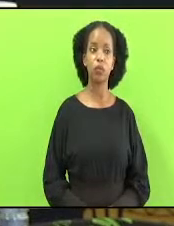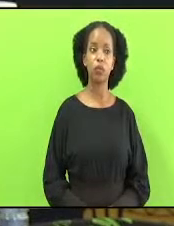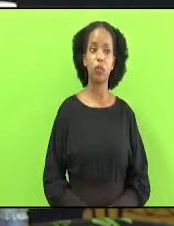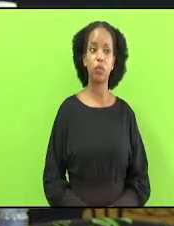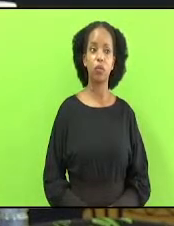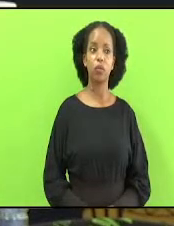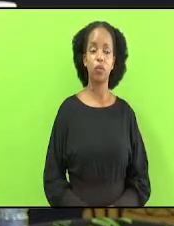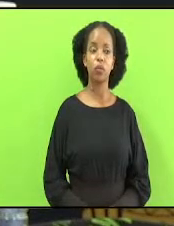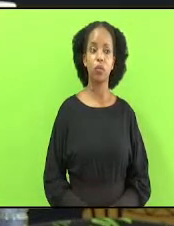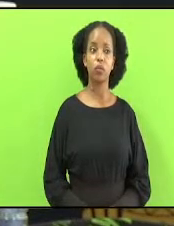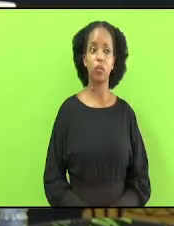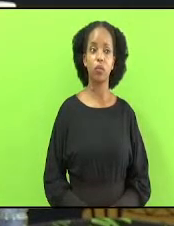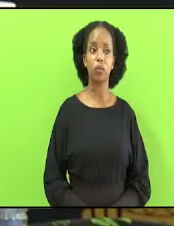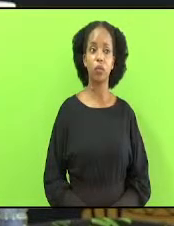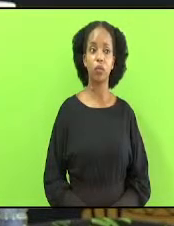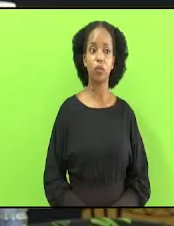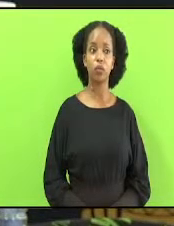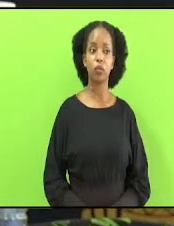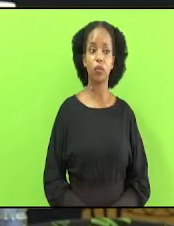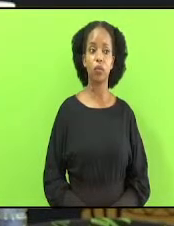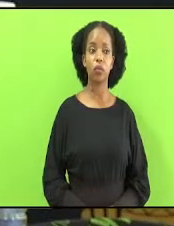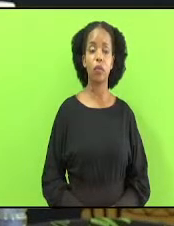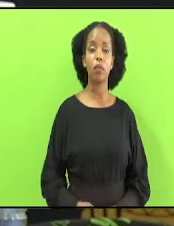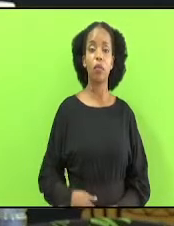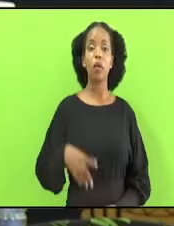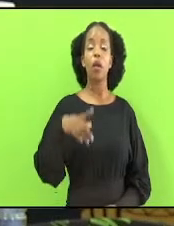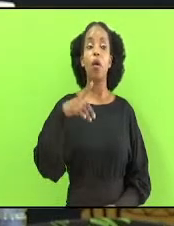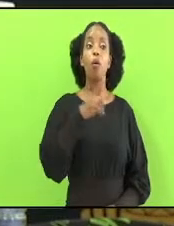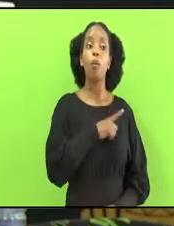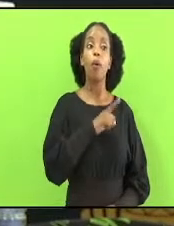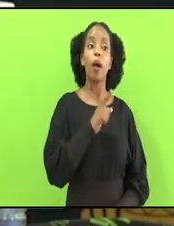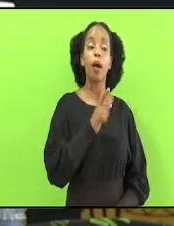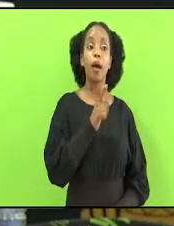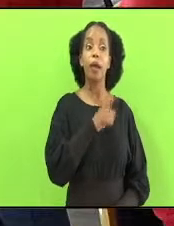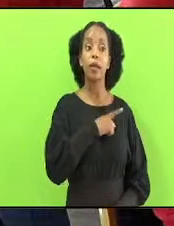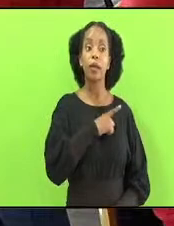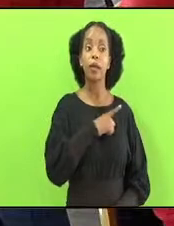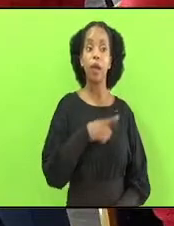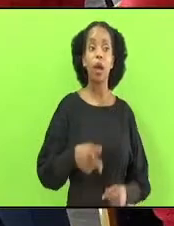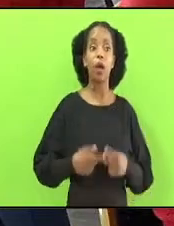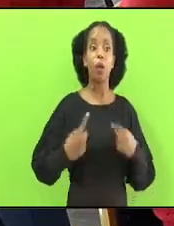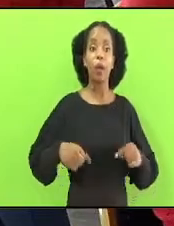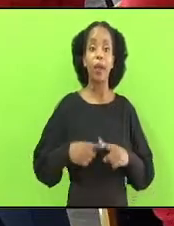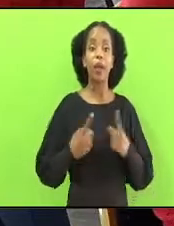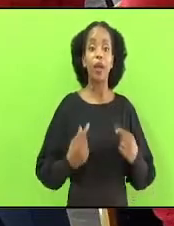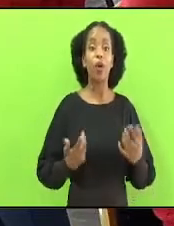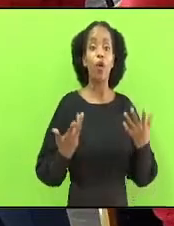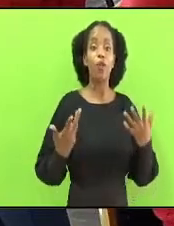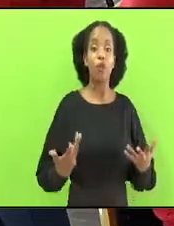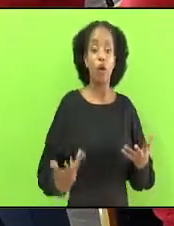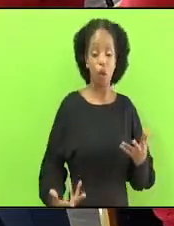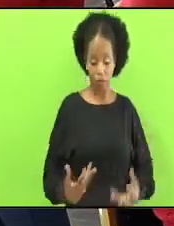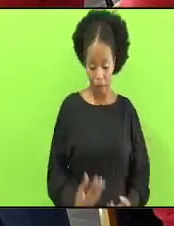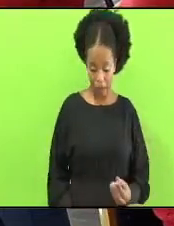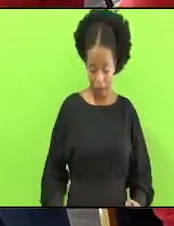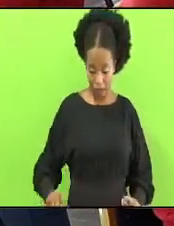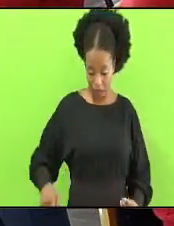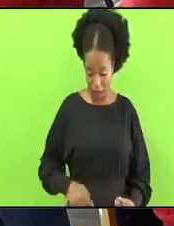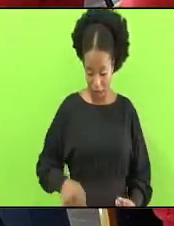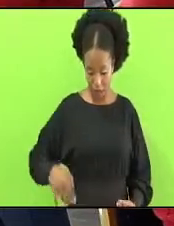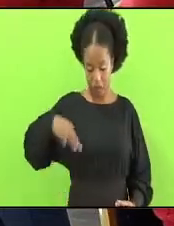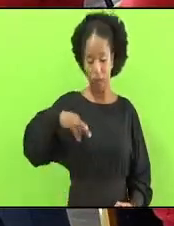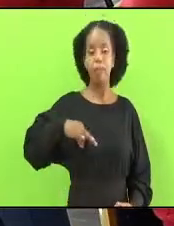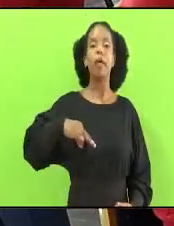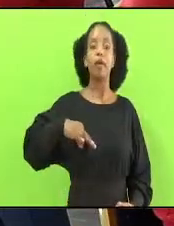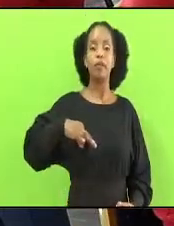is very crucial, Because re bankanyetsa bana ba rona, because we are doing it for our children. because we are not here